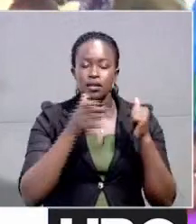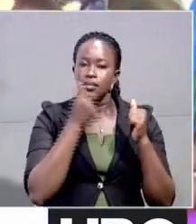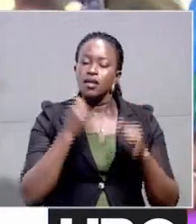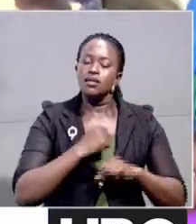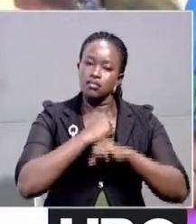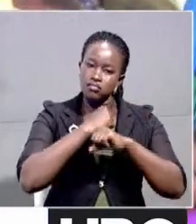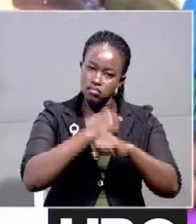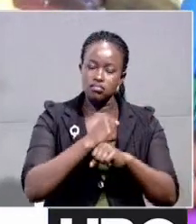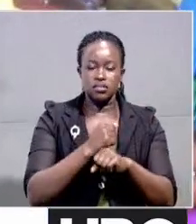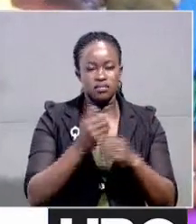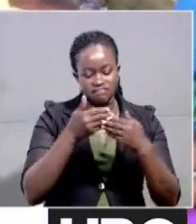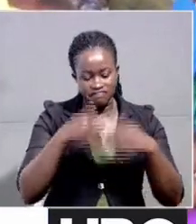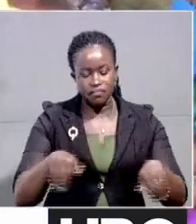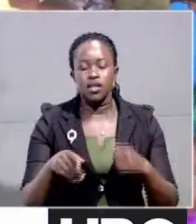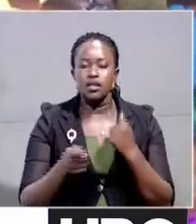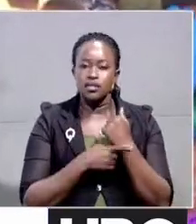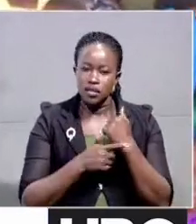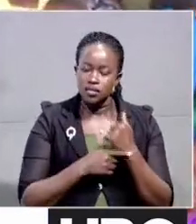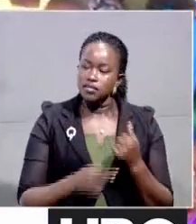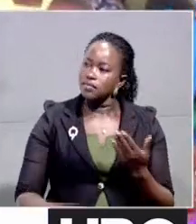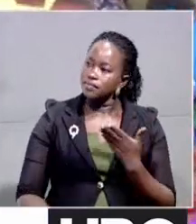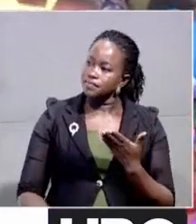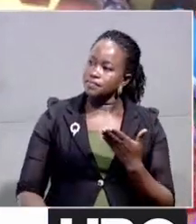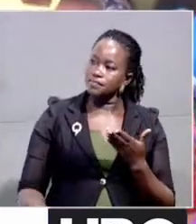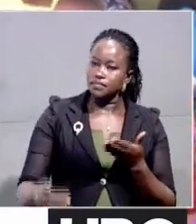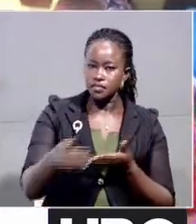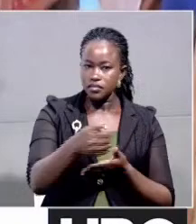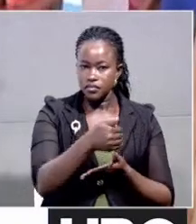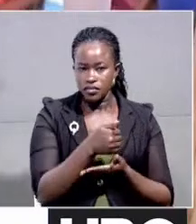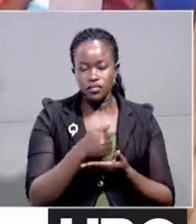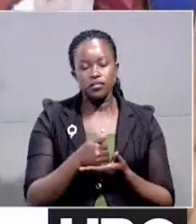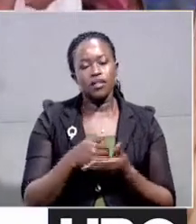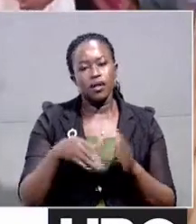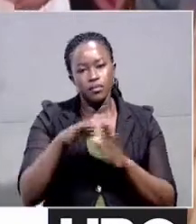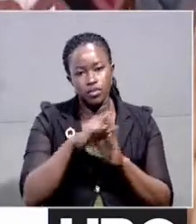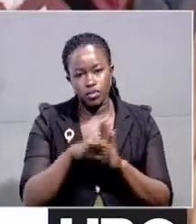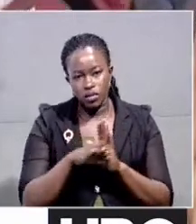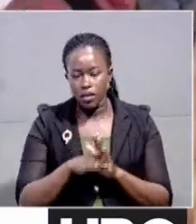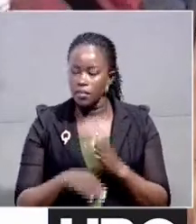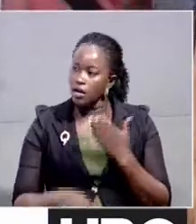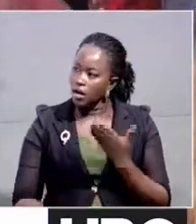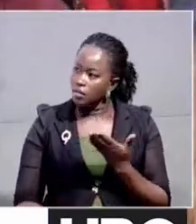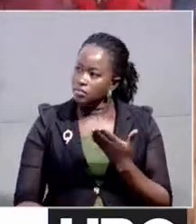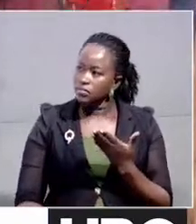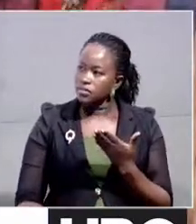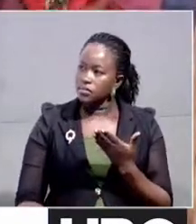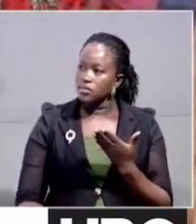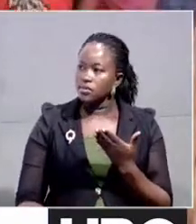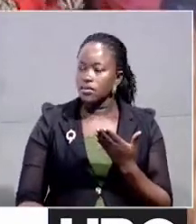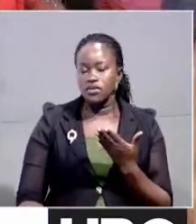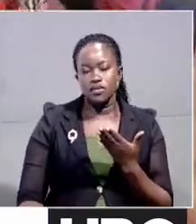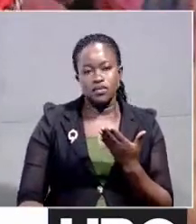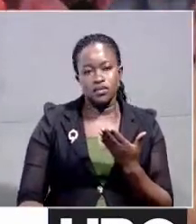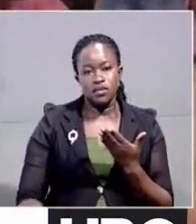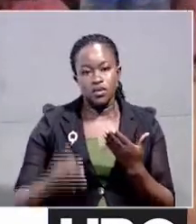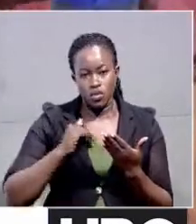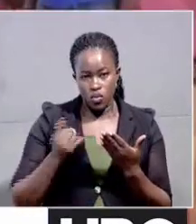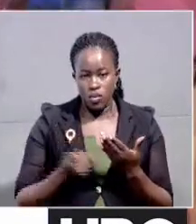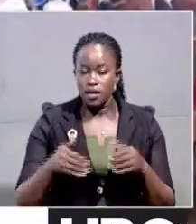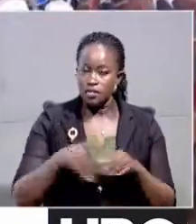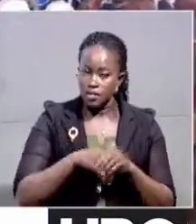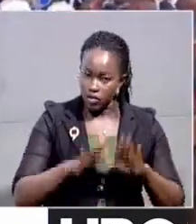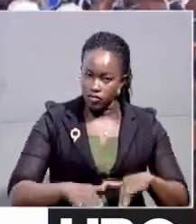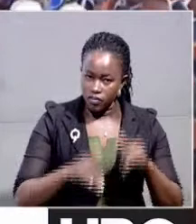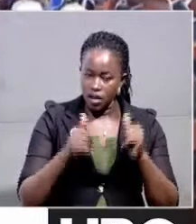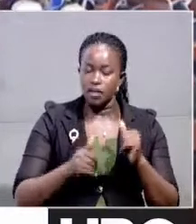During the fundraising organized by the Busunju County Legislator David Kalwanga and Joyce Bagala, the woman member of parliament for Mitiana